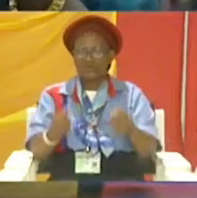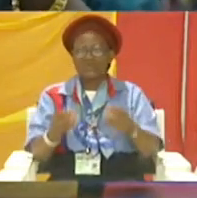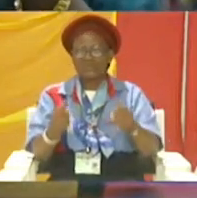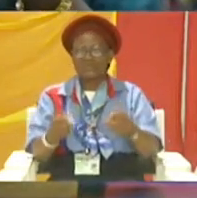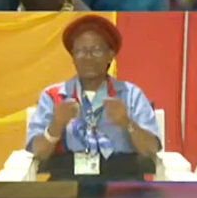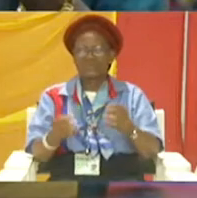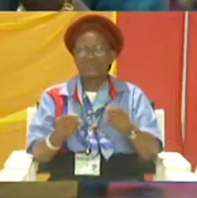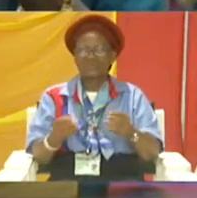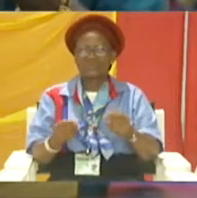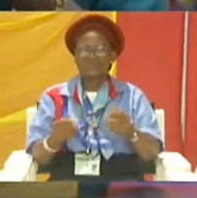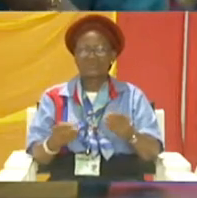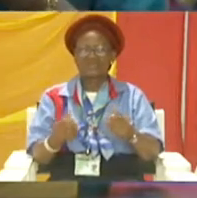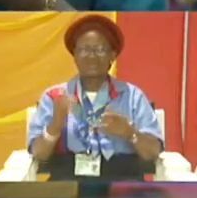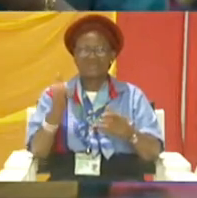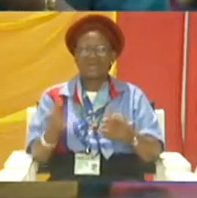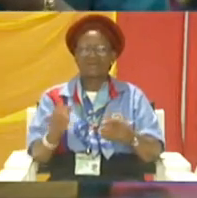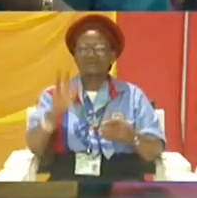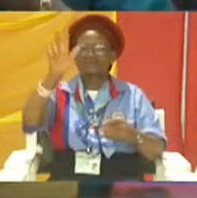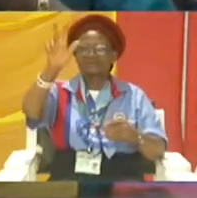Three.